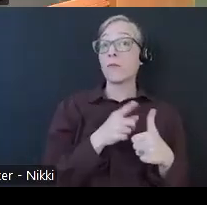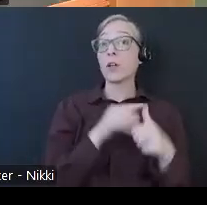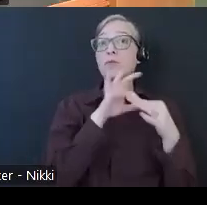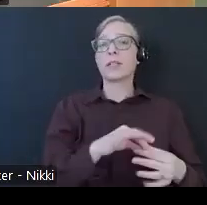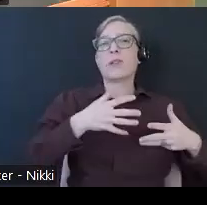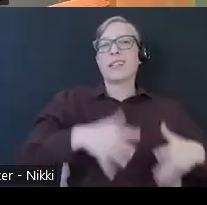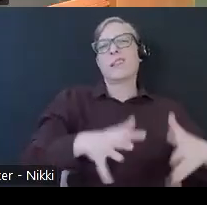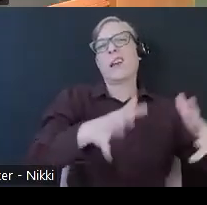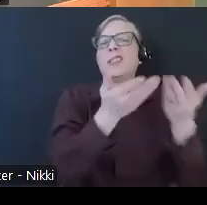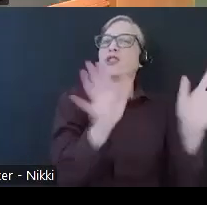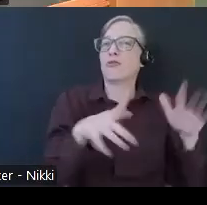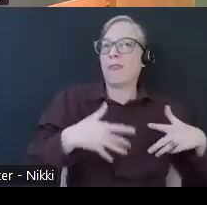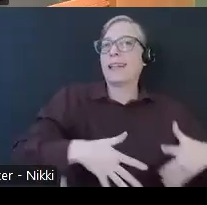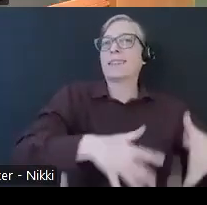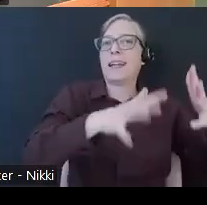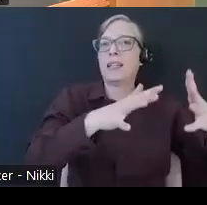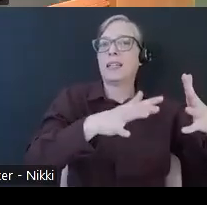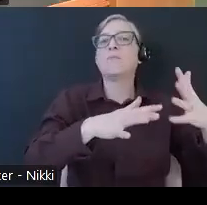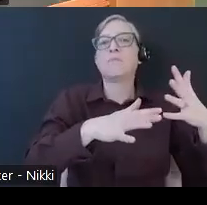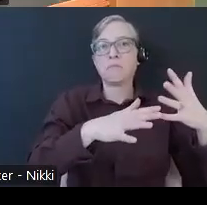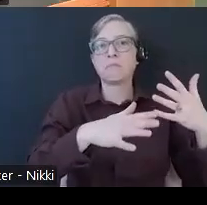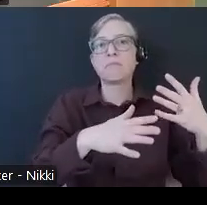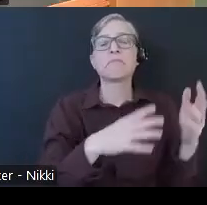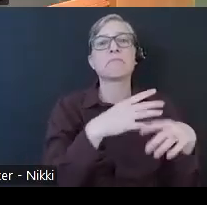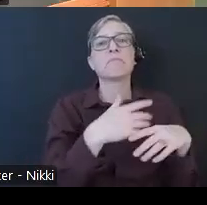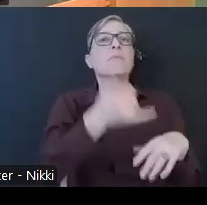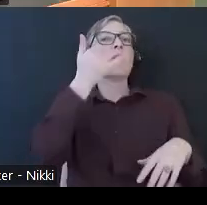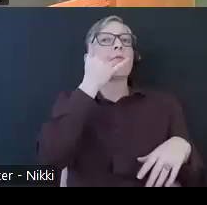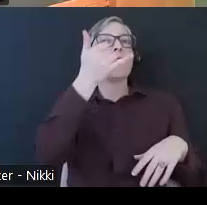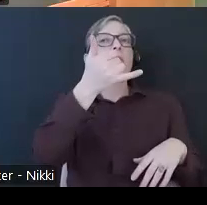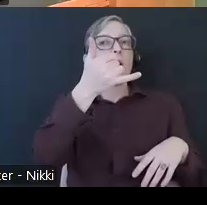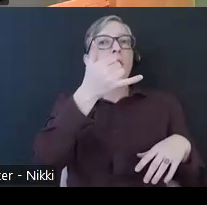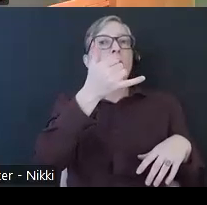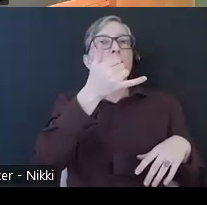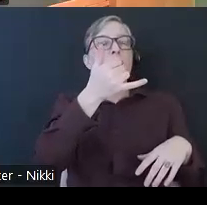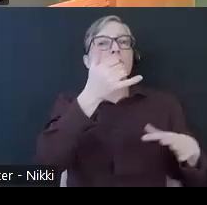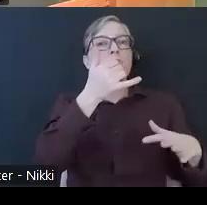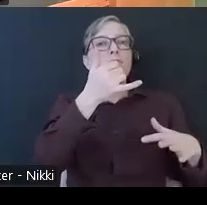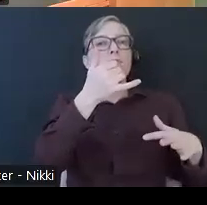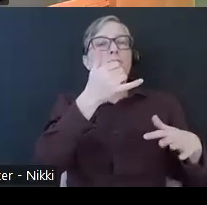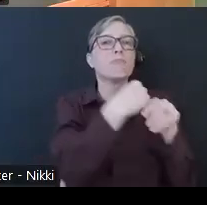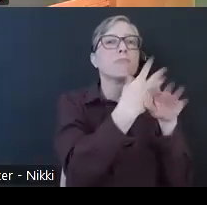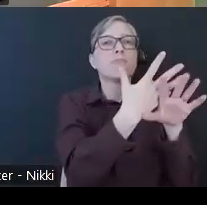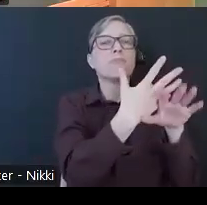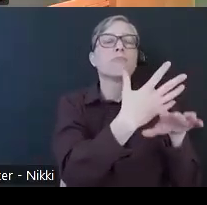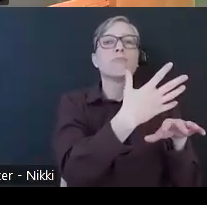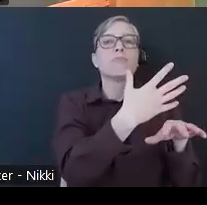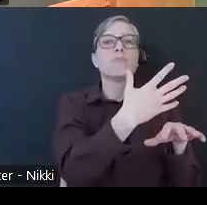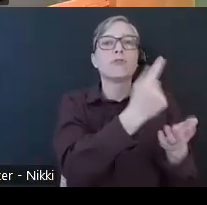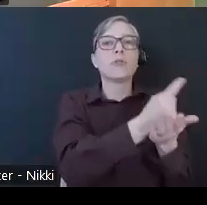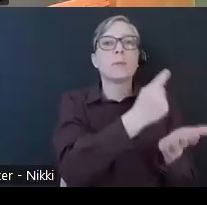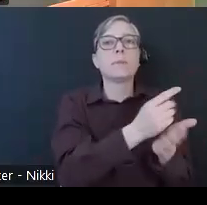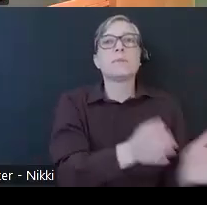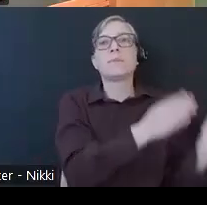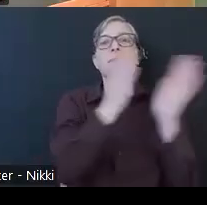generalized anxiety, treating over the phone. Oops. The next was our bypassing the blues trial